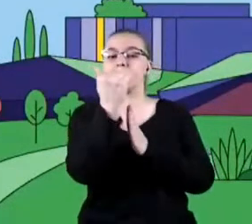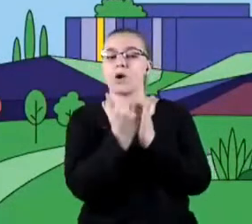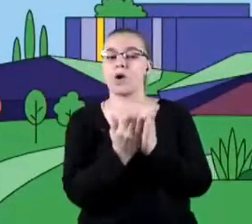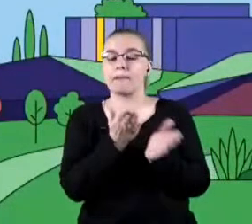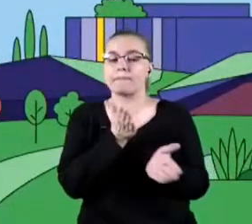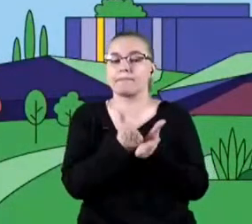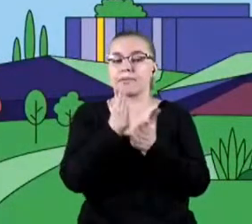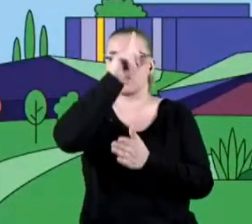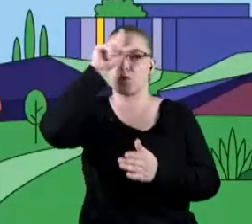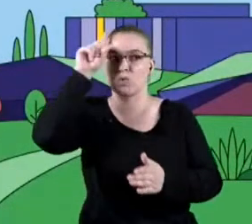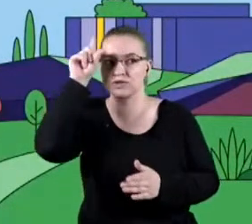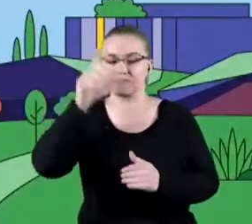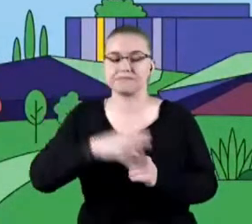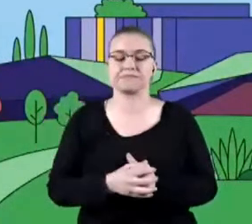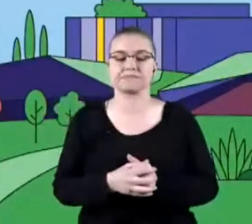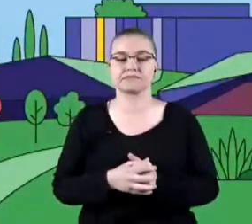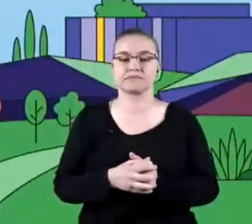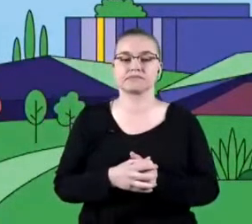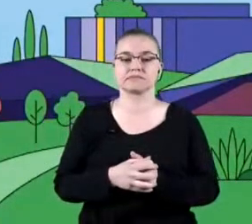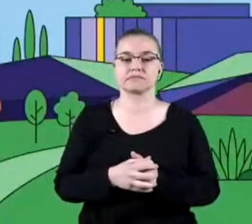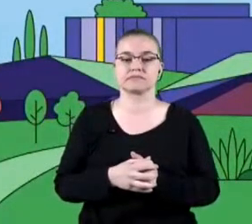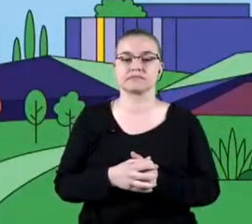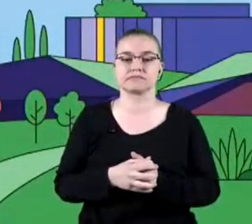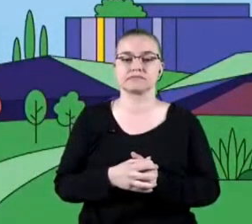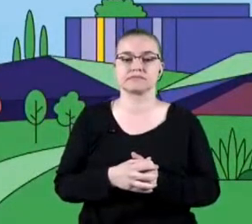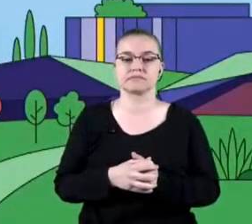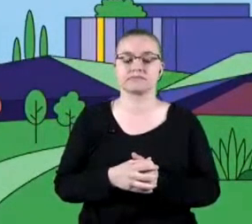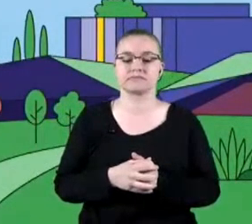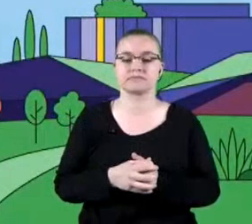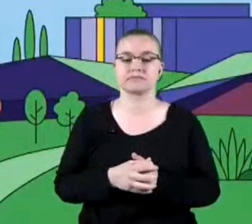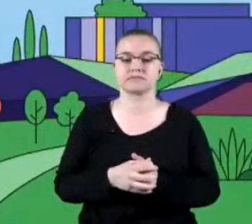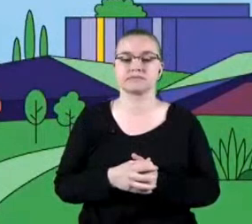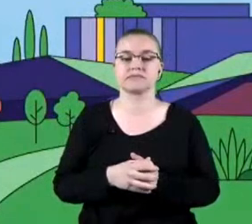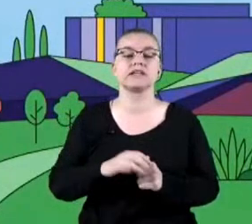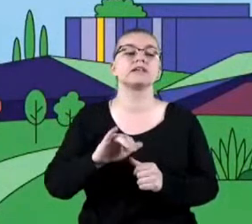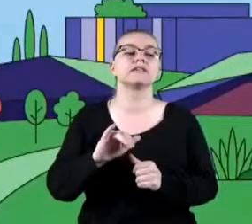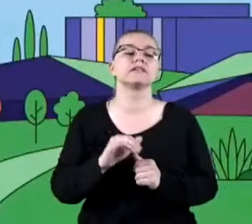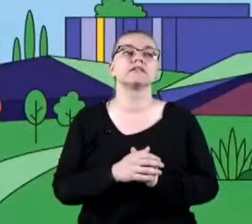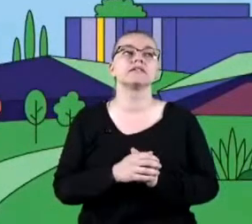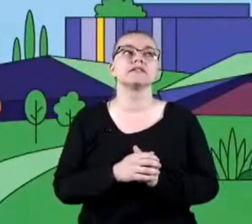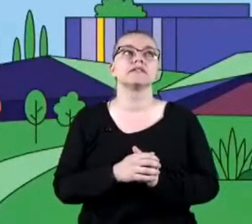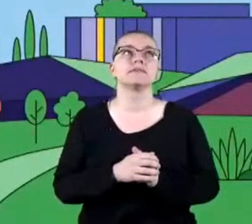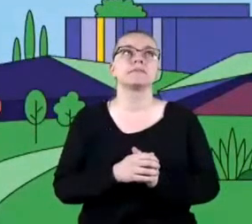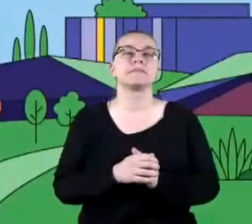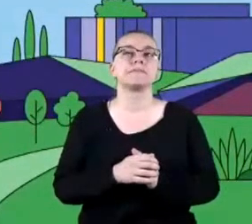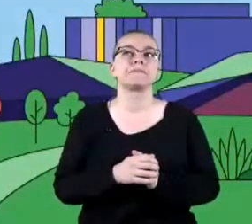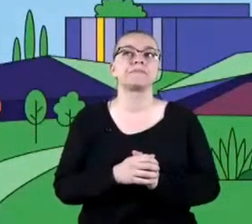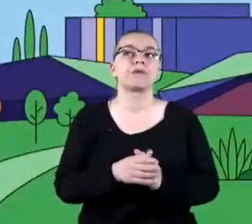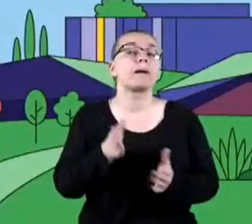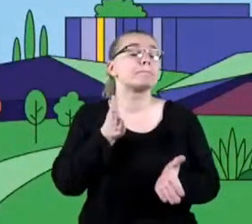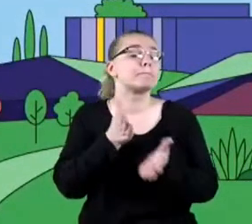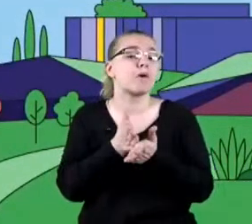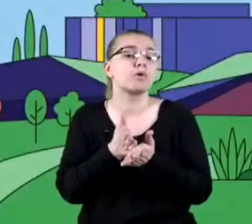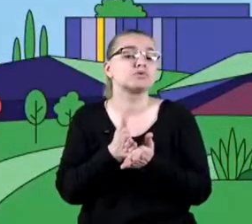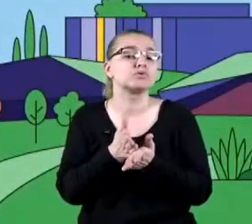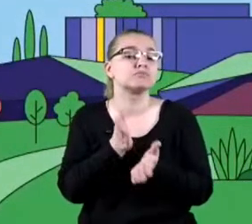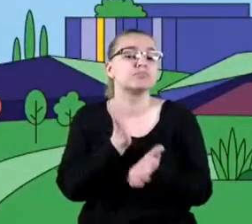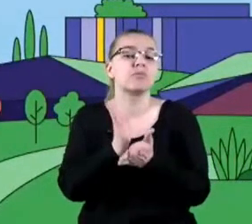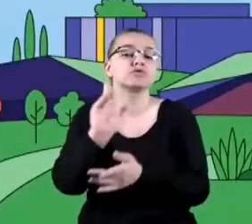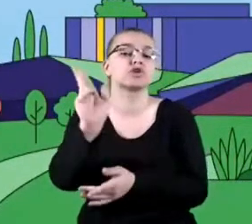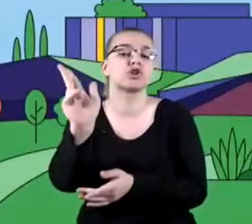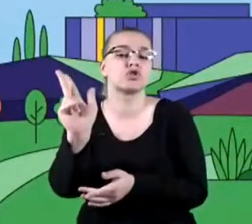giving stipends or living allowance to small traders, to the poorest, and as well